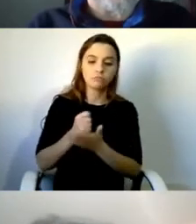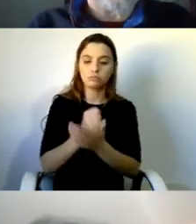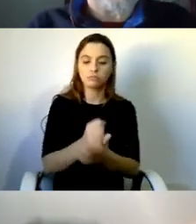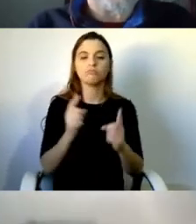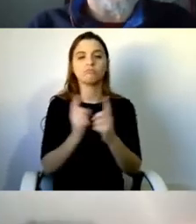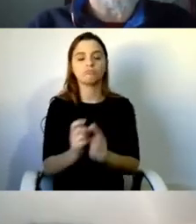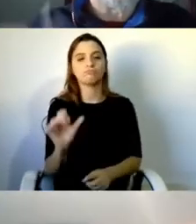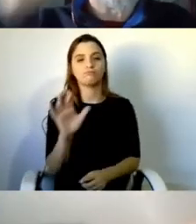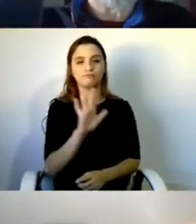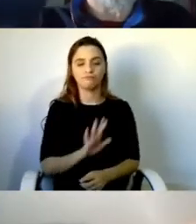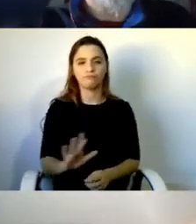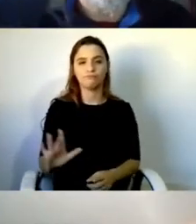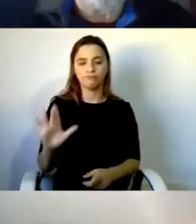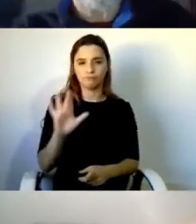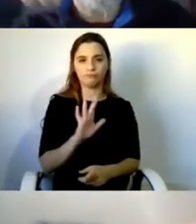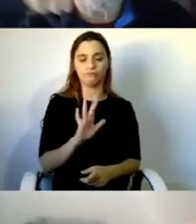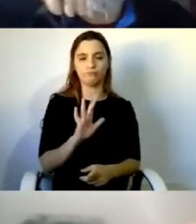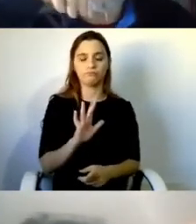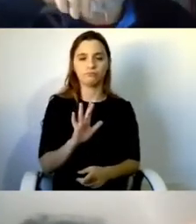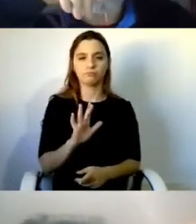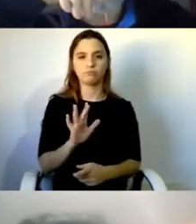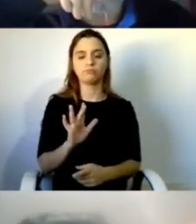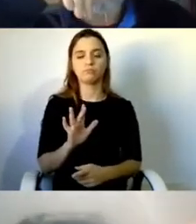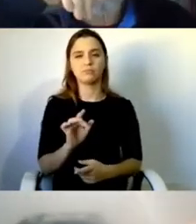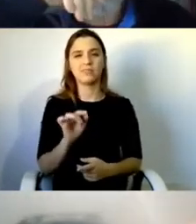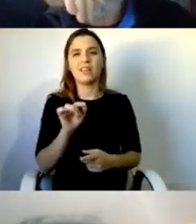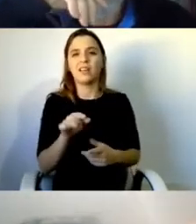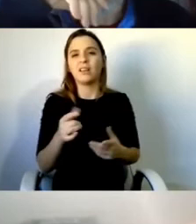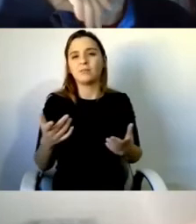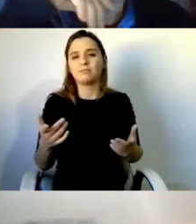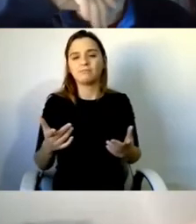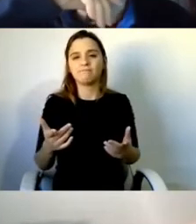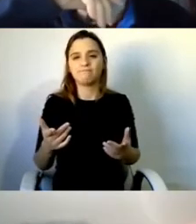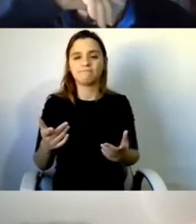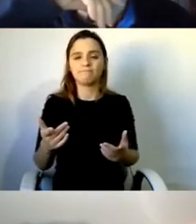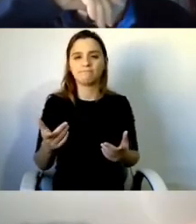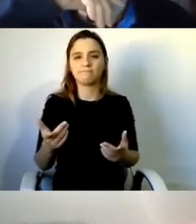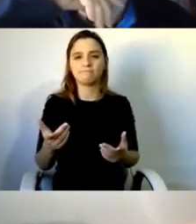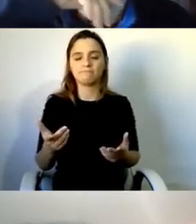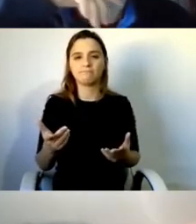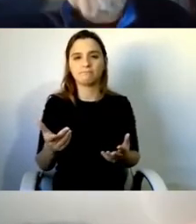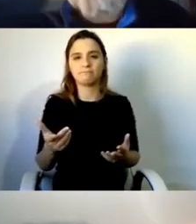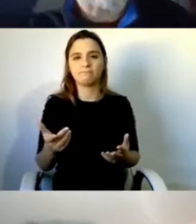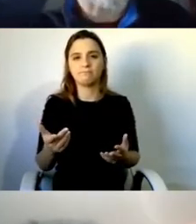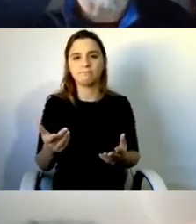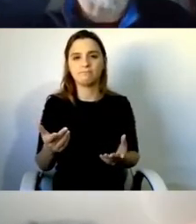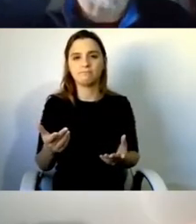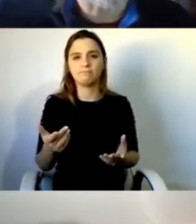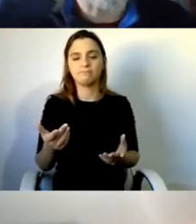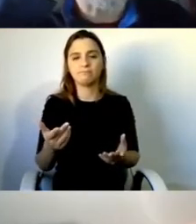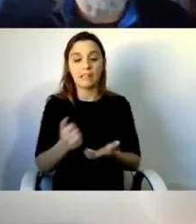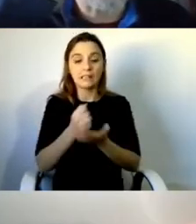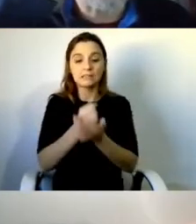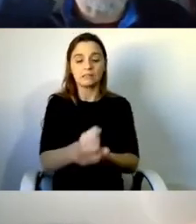it has nothing to do with personal assistance as per the UN